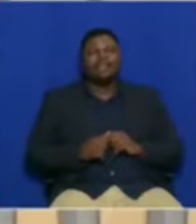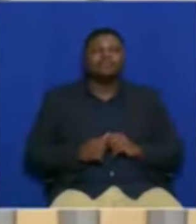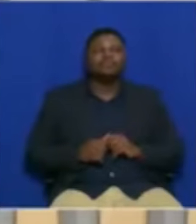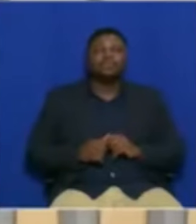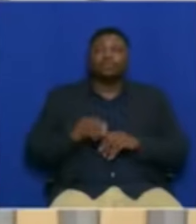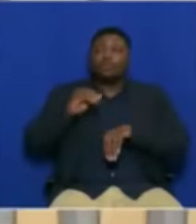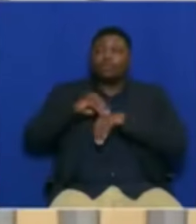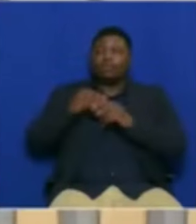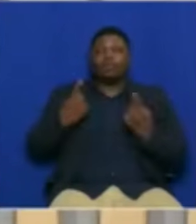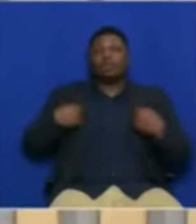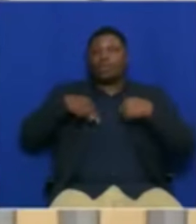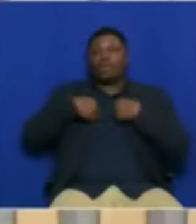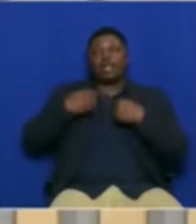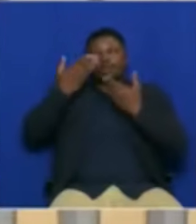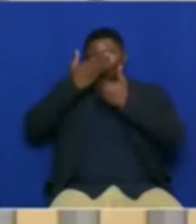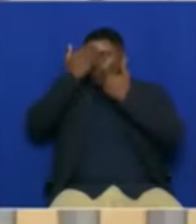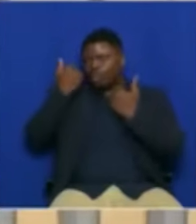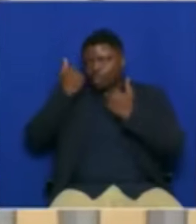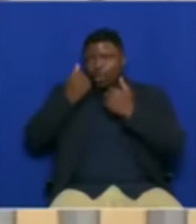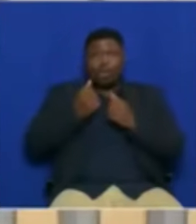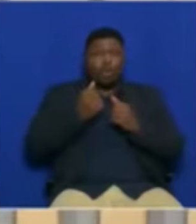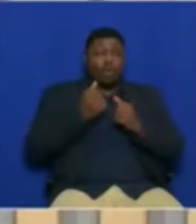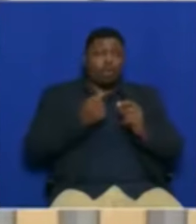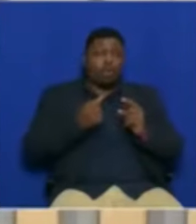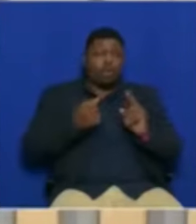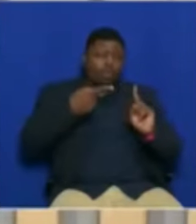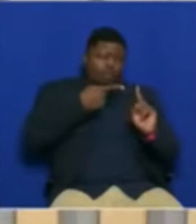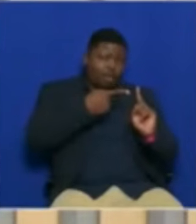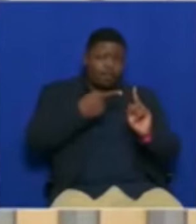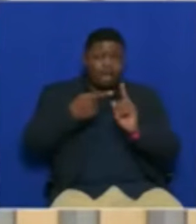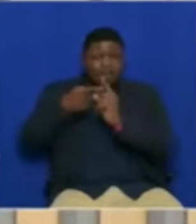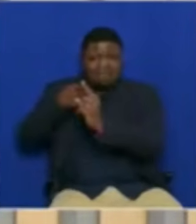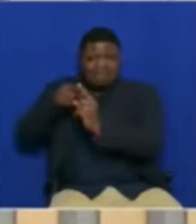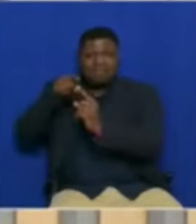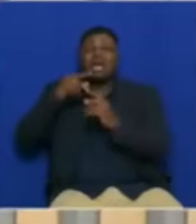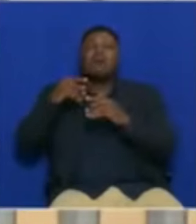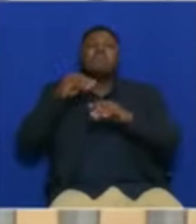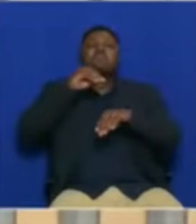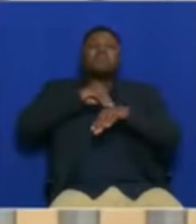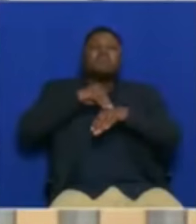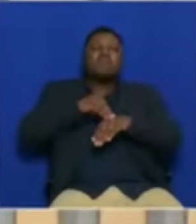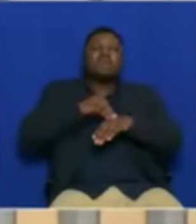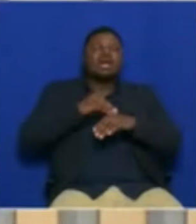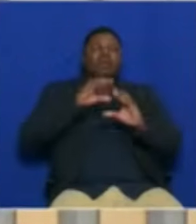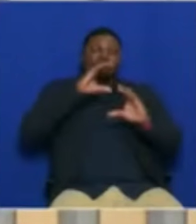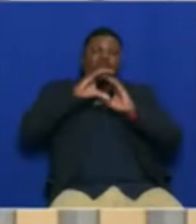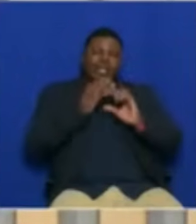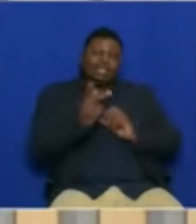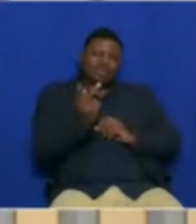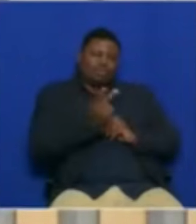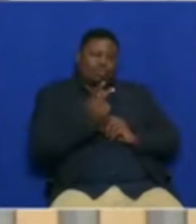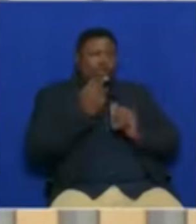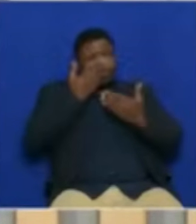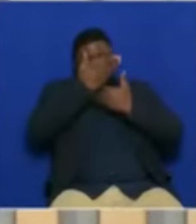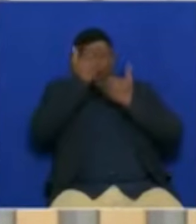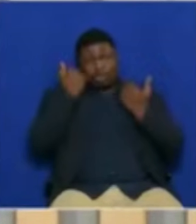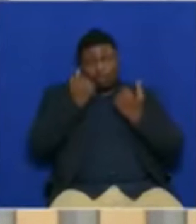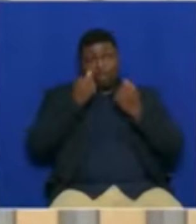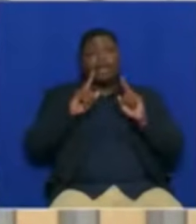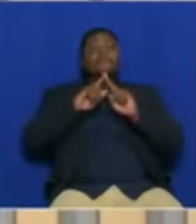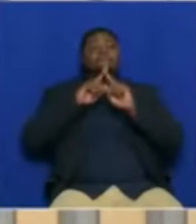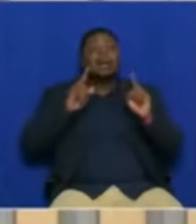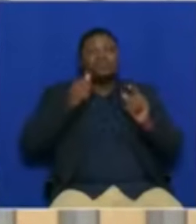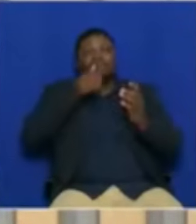and Ngube. But what we know, we have a letter from Ngube that where